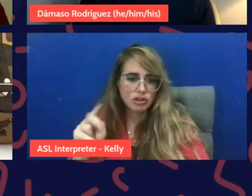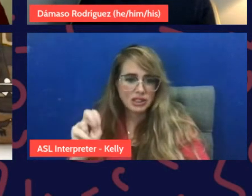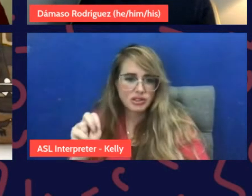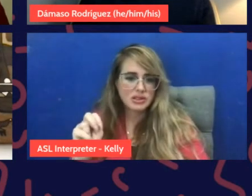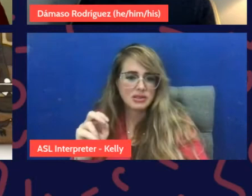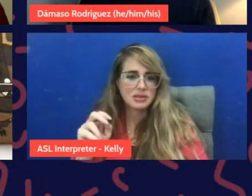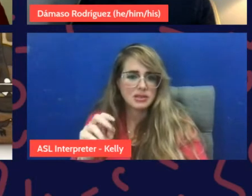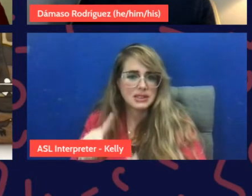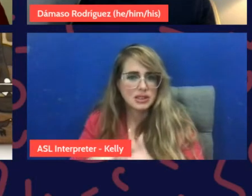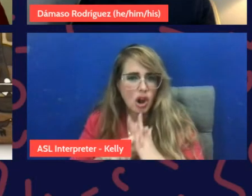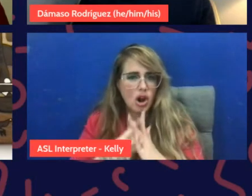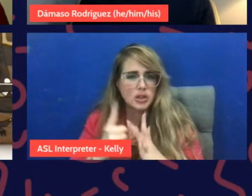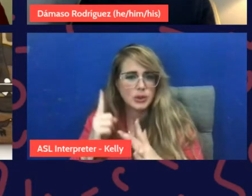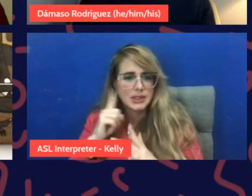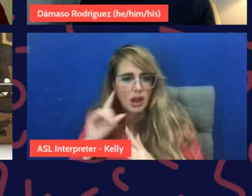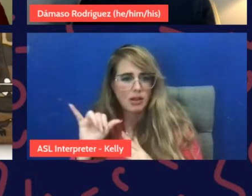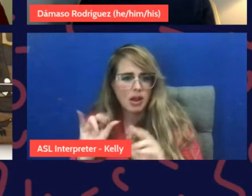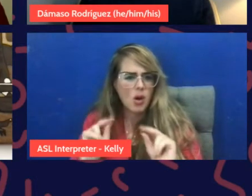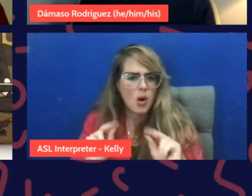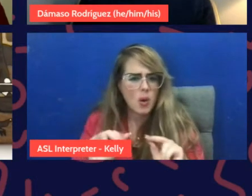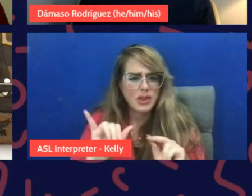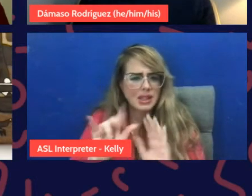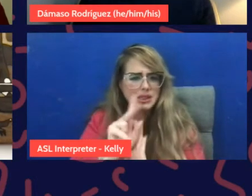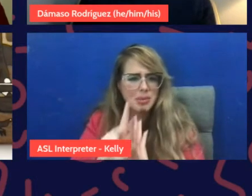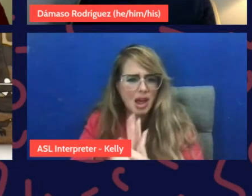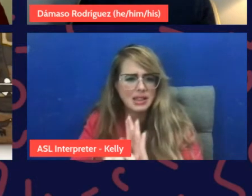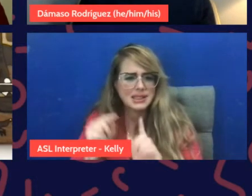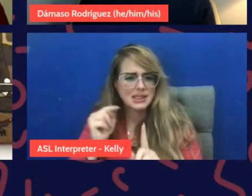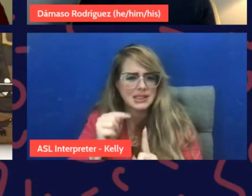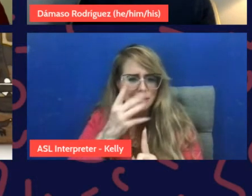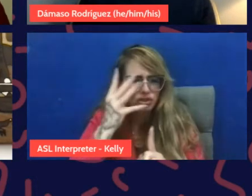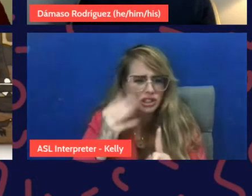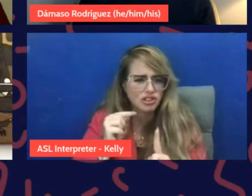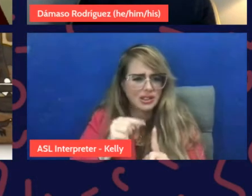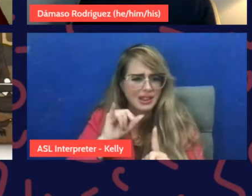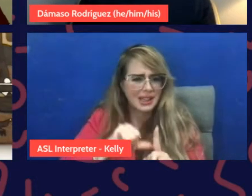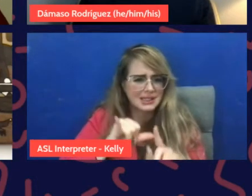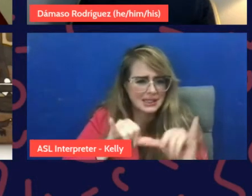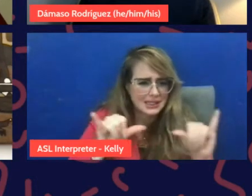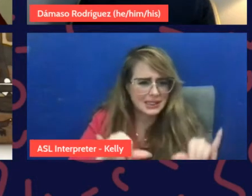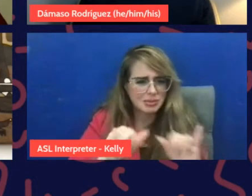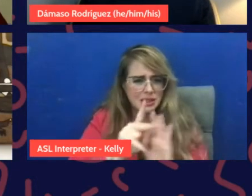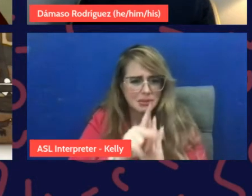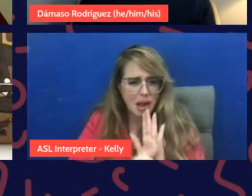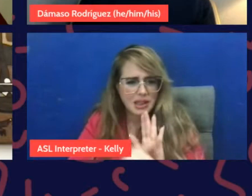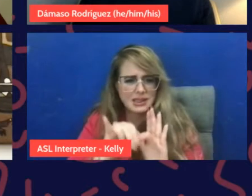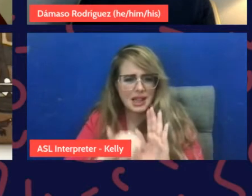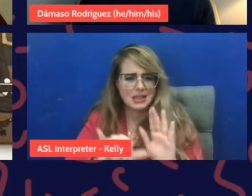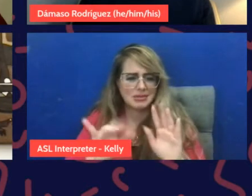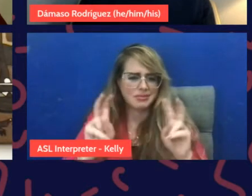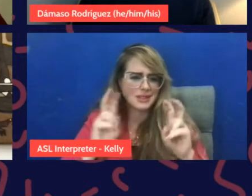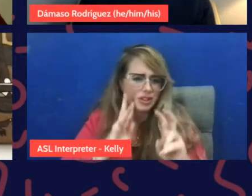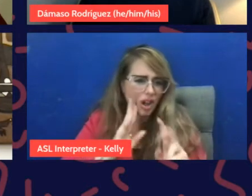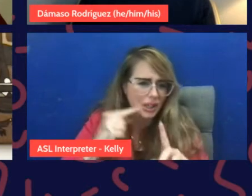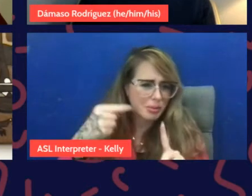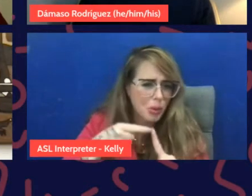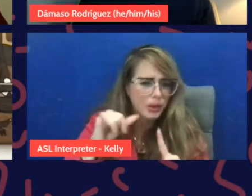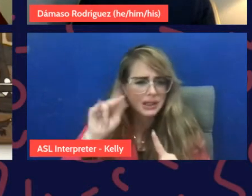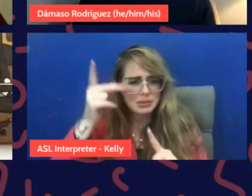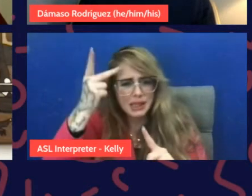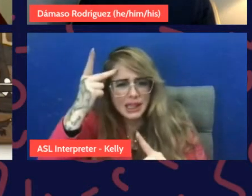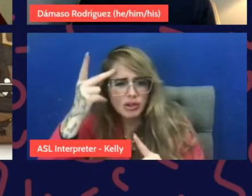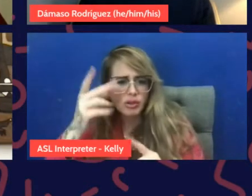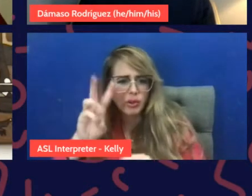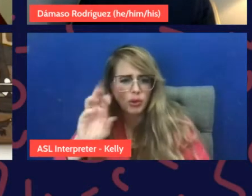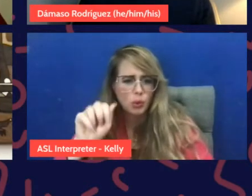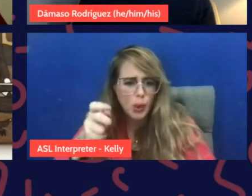starting more and more to sound like, wait, no, that's policy, that's system, that's talking point, right? That's political